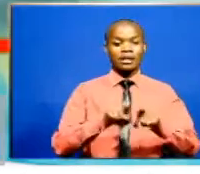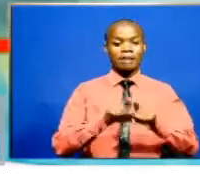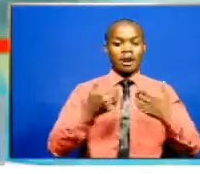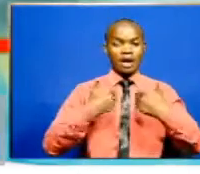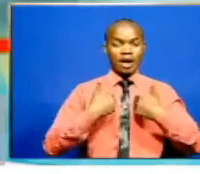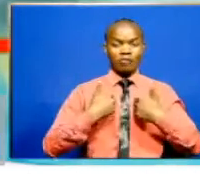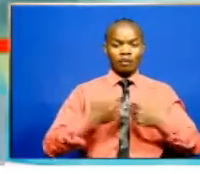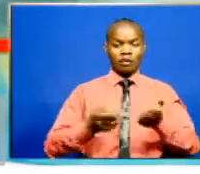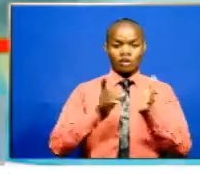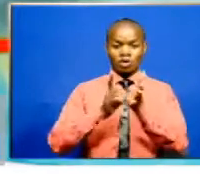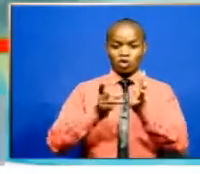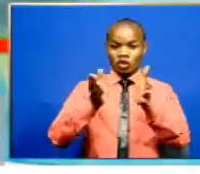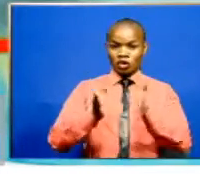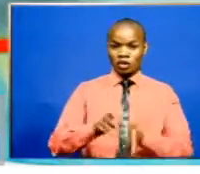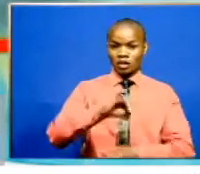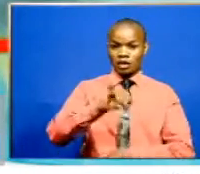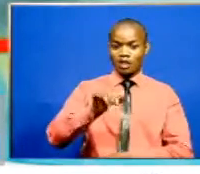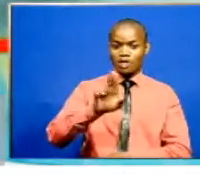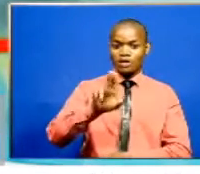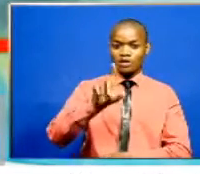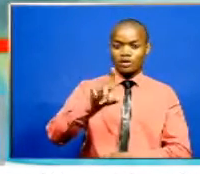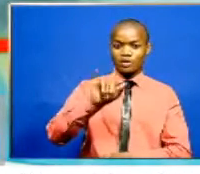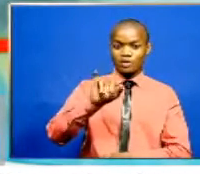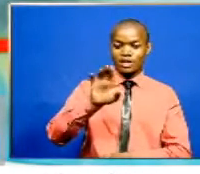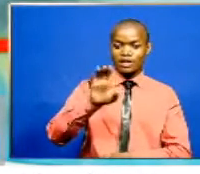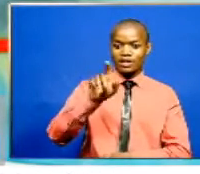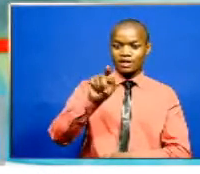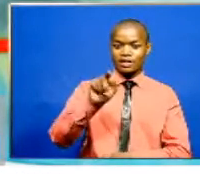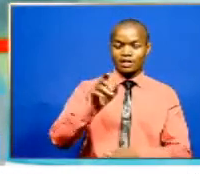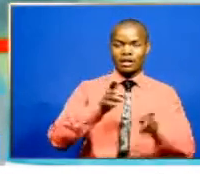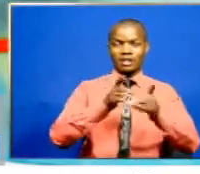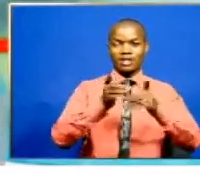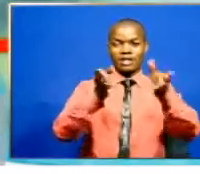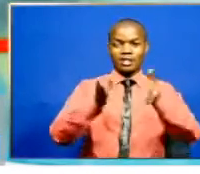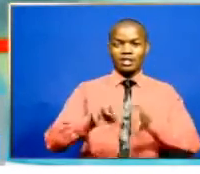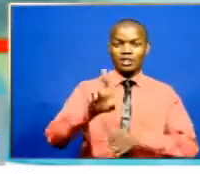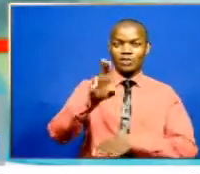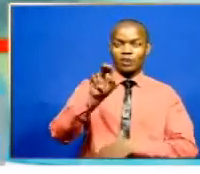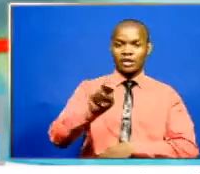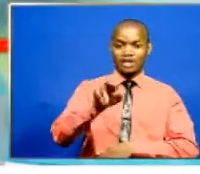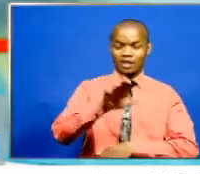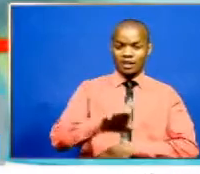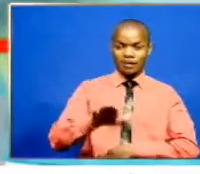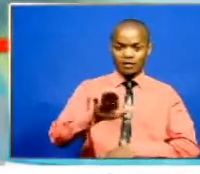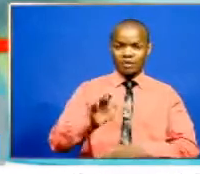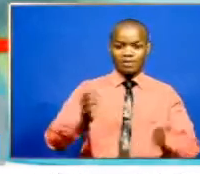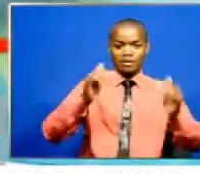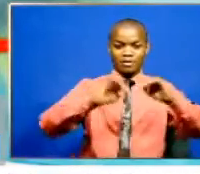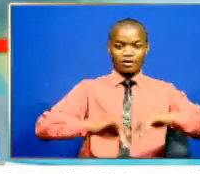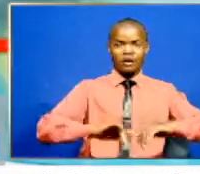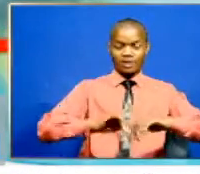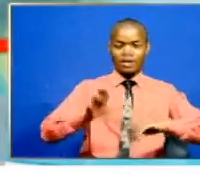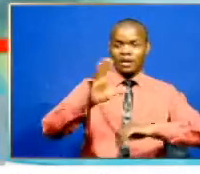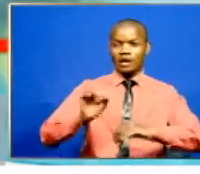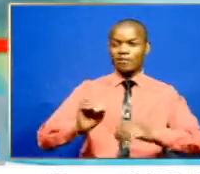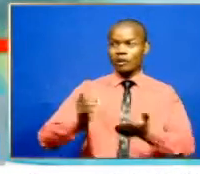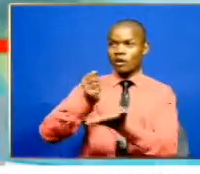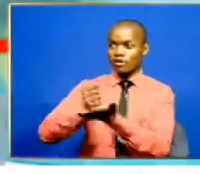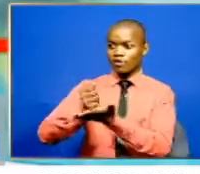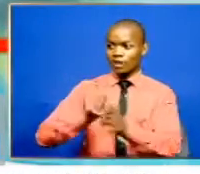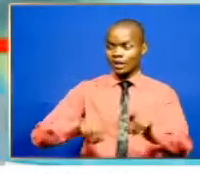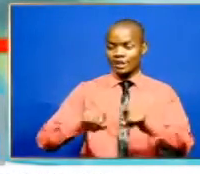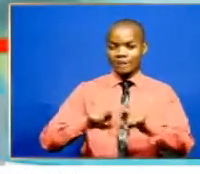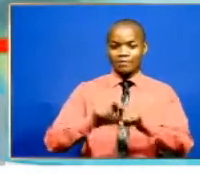Juliet Biao, who is the Director, United Nations Environment Assembly Africa Office. We're trying to put